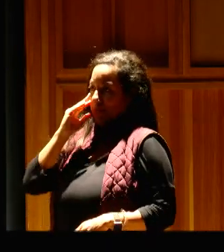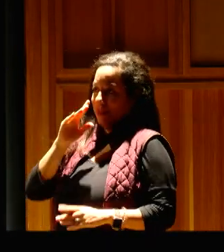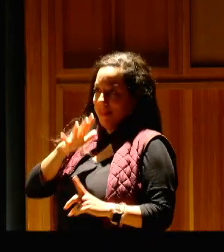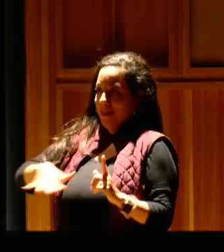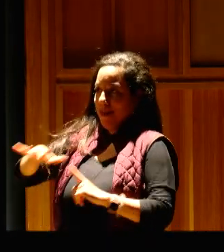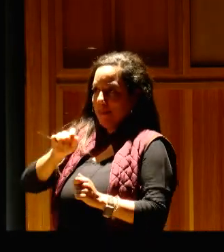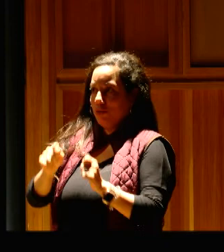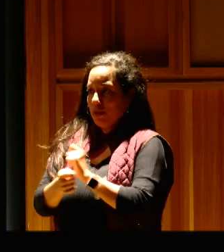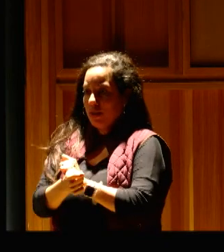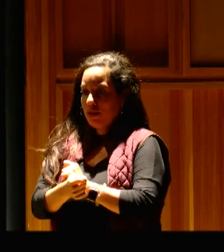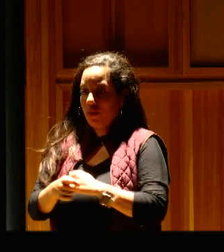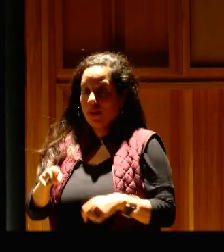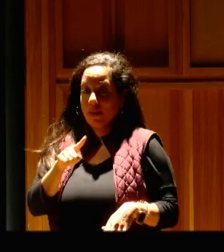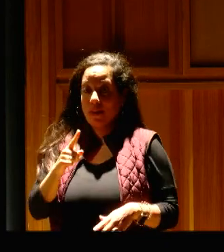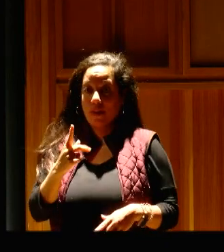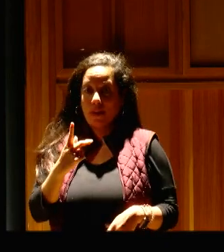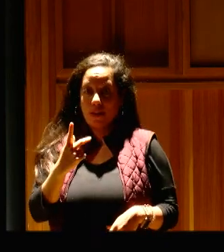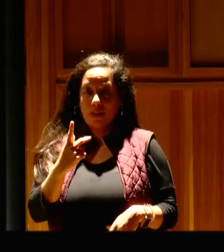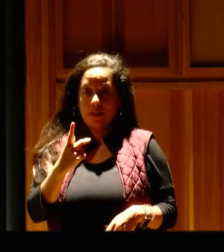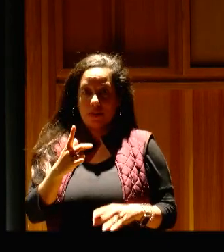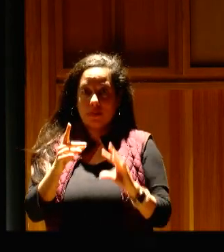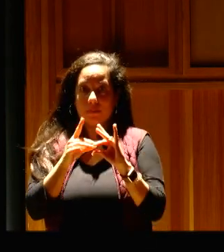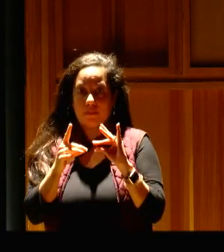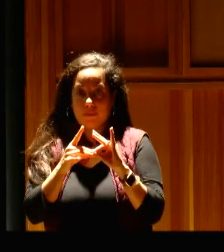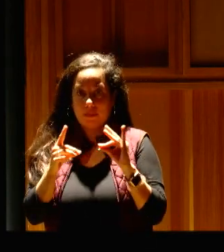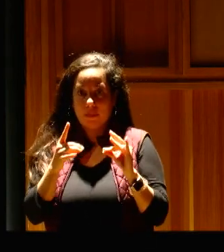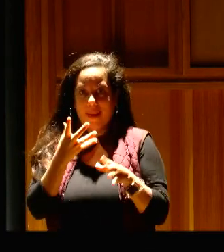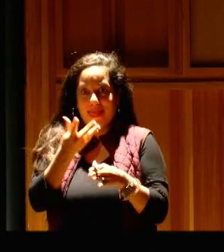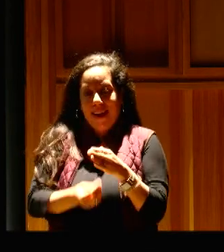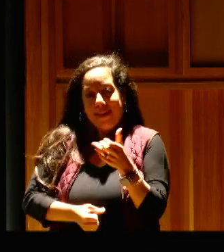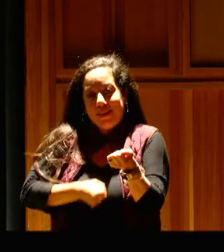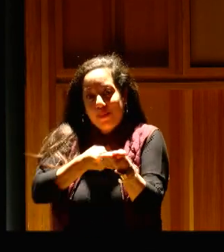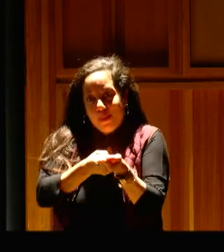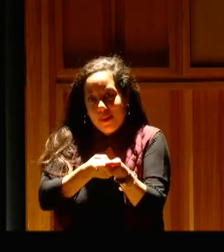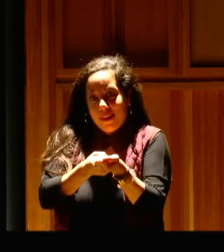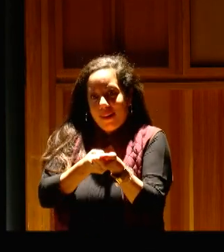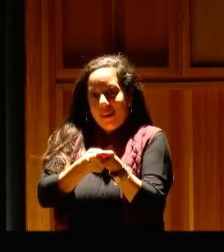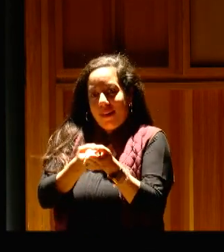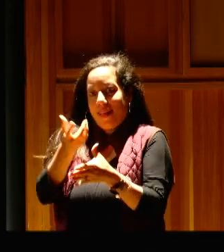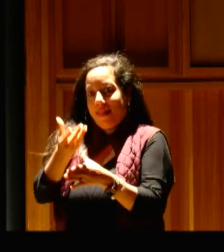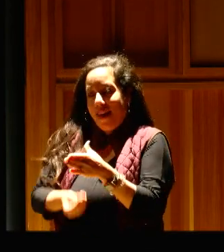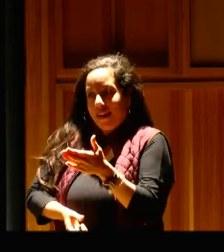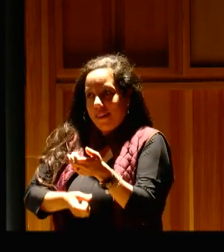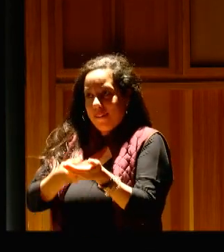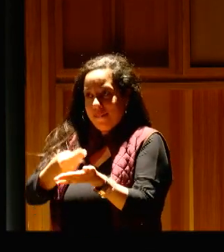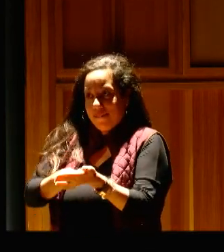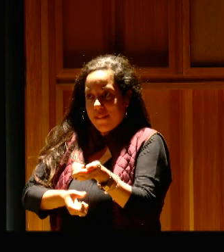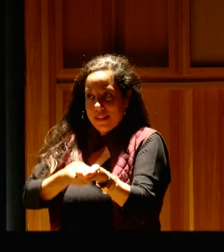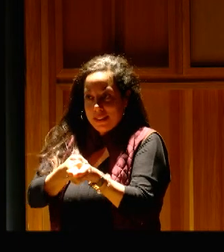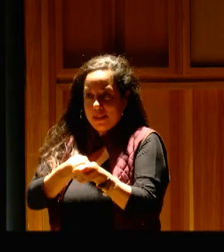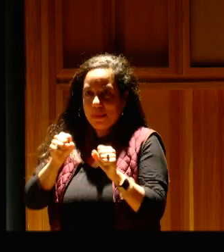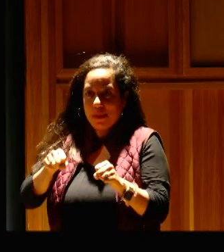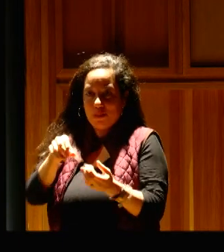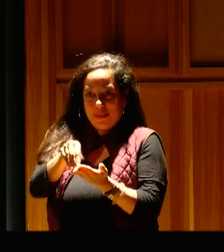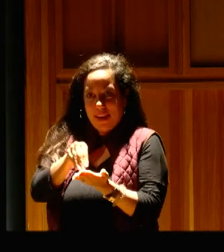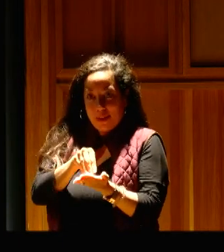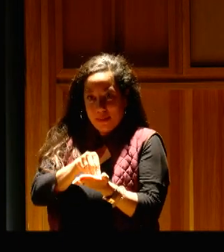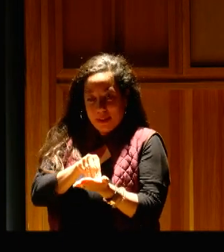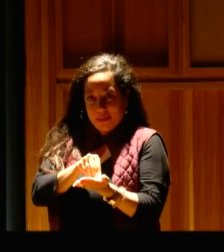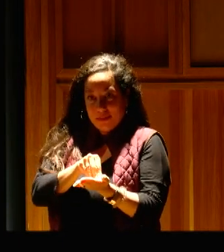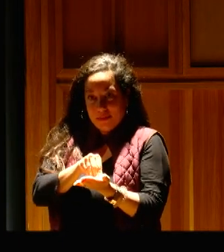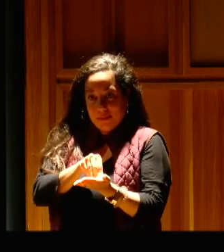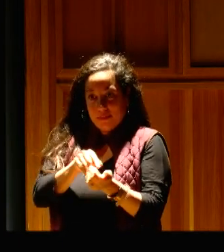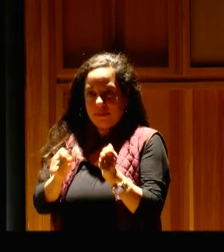was a lack of support, a lack of funding to document cultural loss and damage, a lack